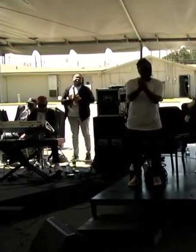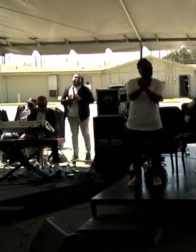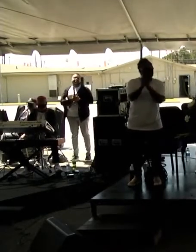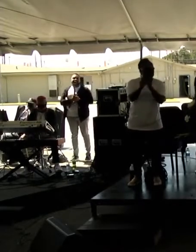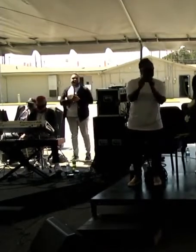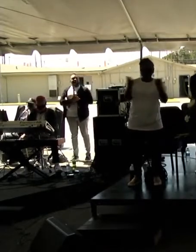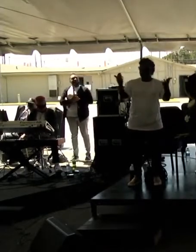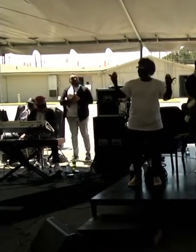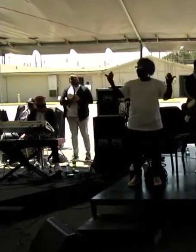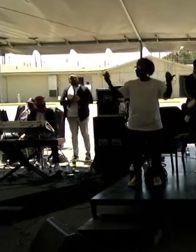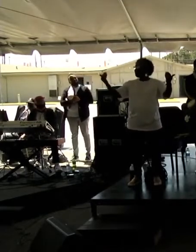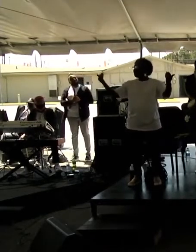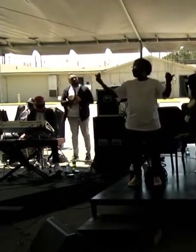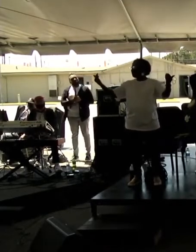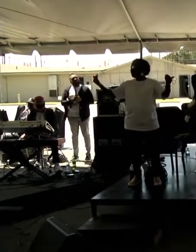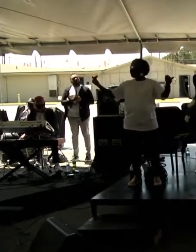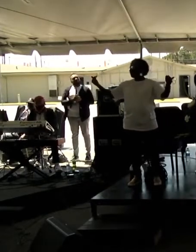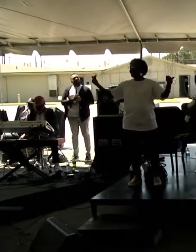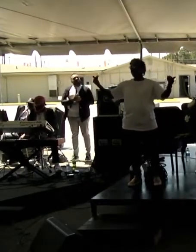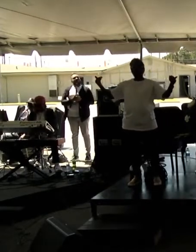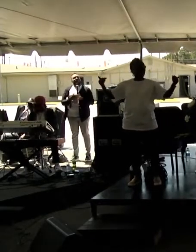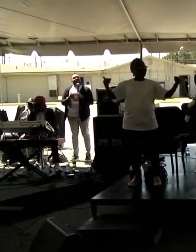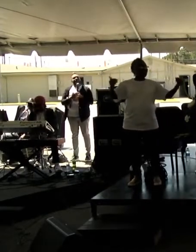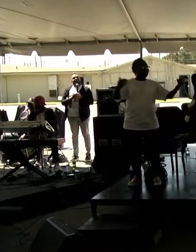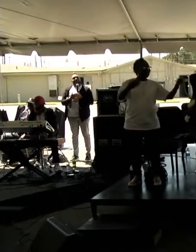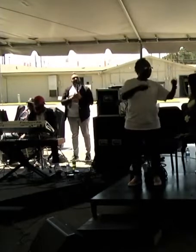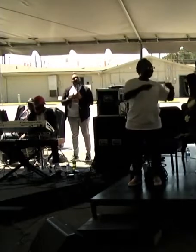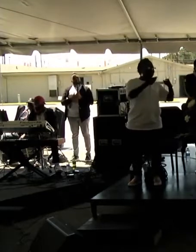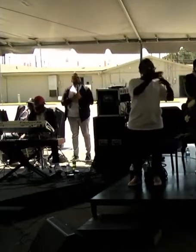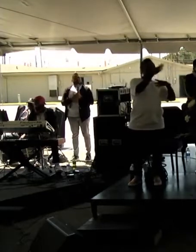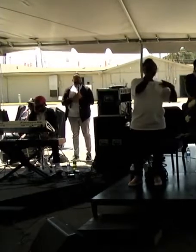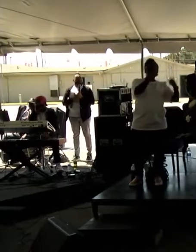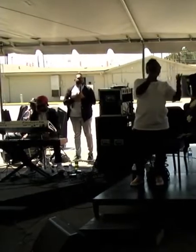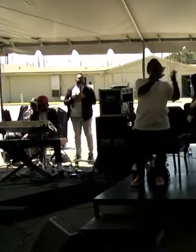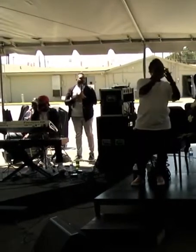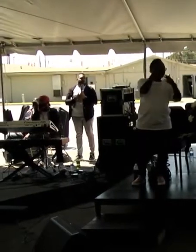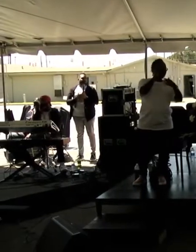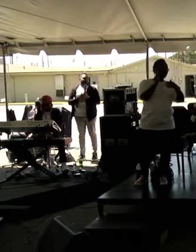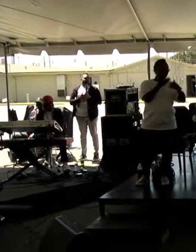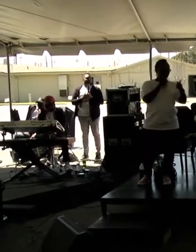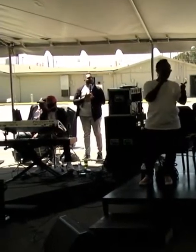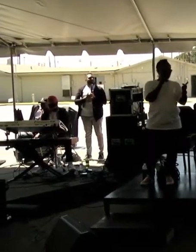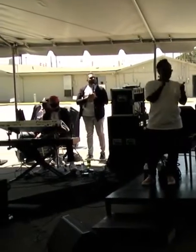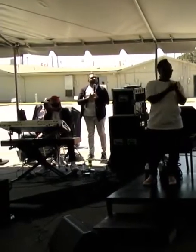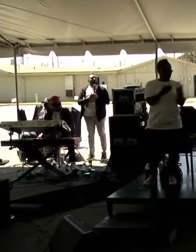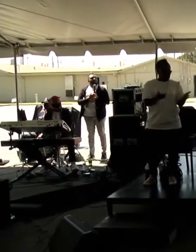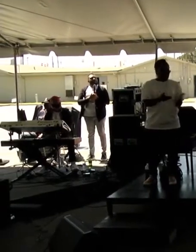come. Let's give God praise for our sister who's receiving Jesus Christ.